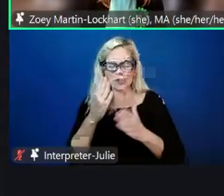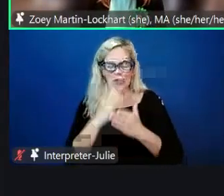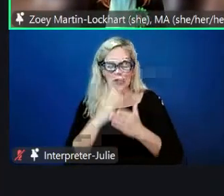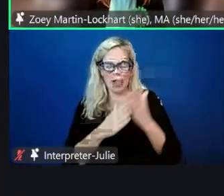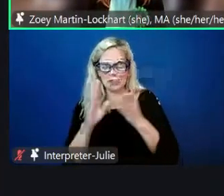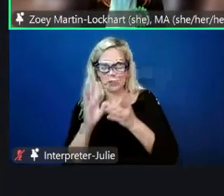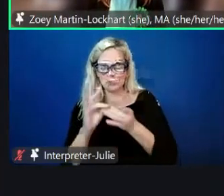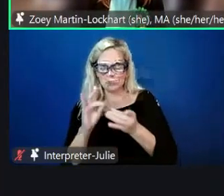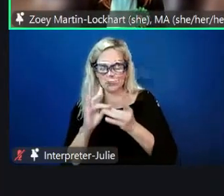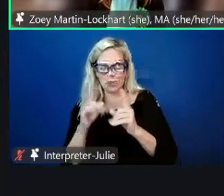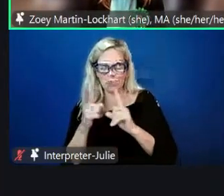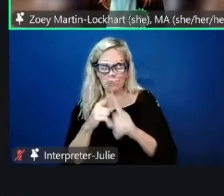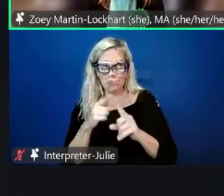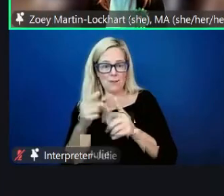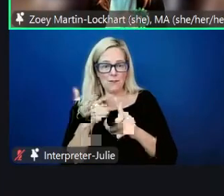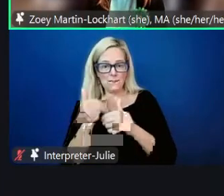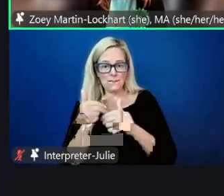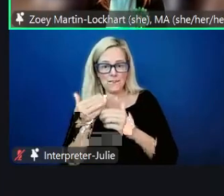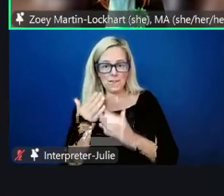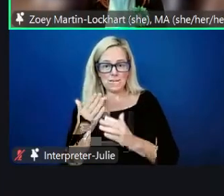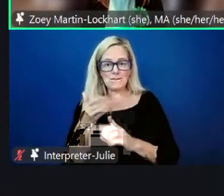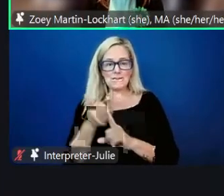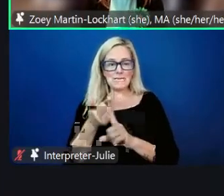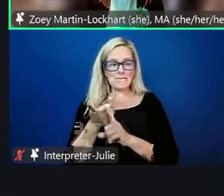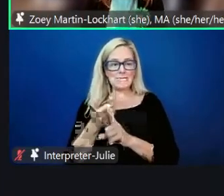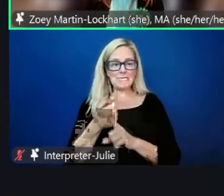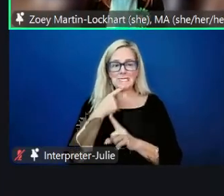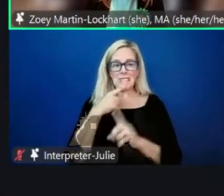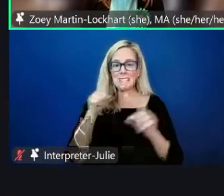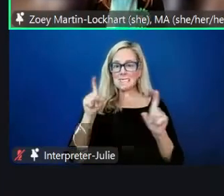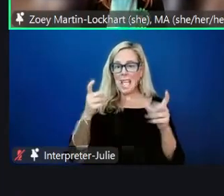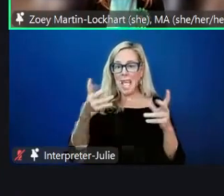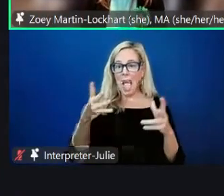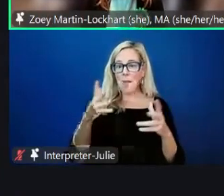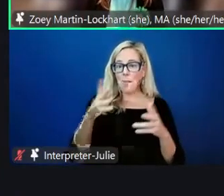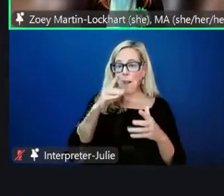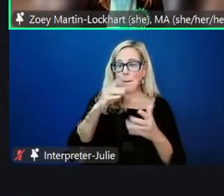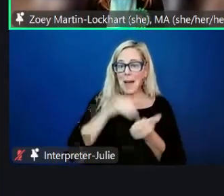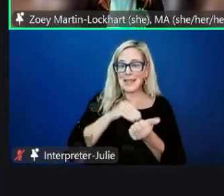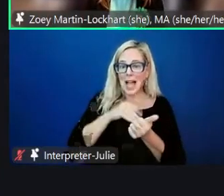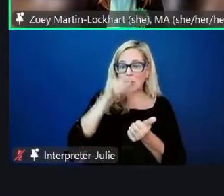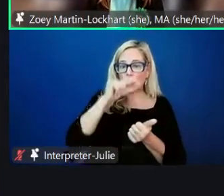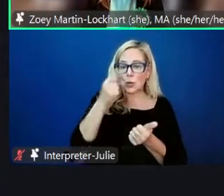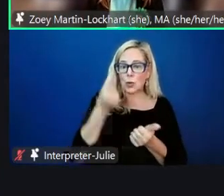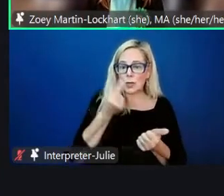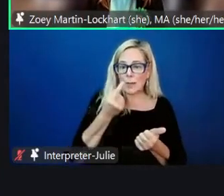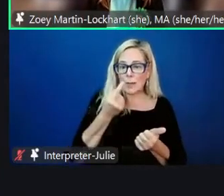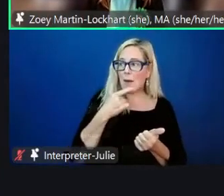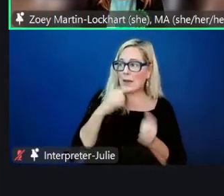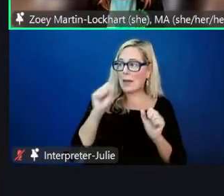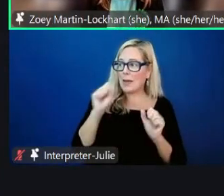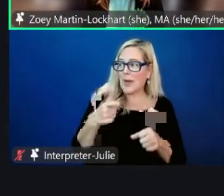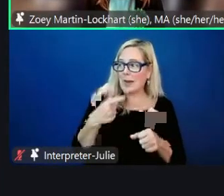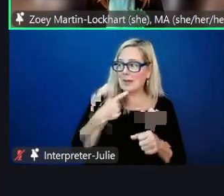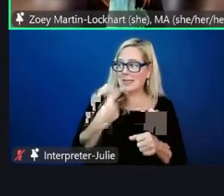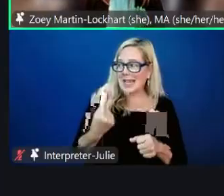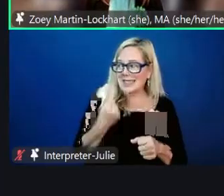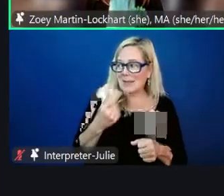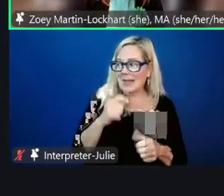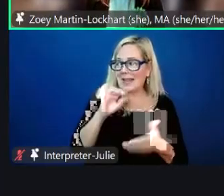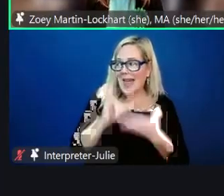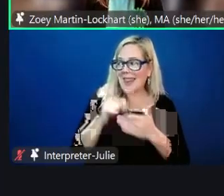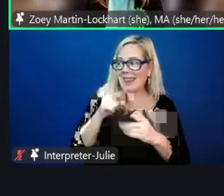themselves. Quote, I want my doctor to Google something because I want them to be able to say that they don't know